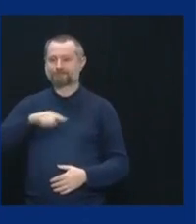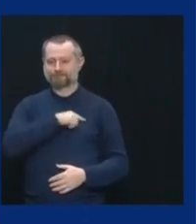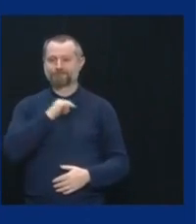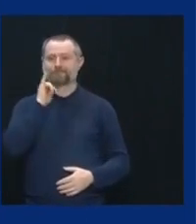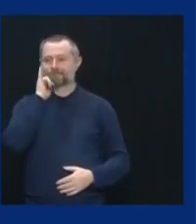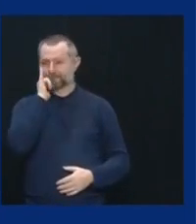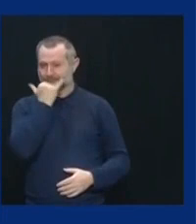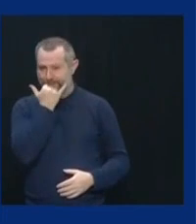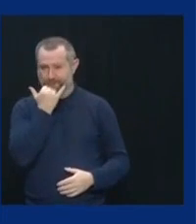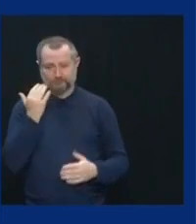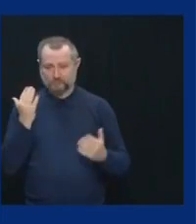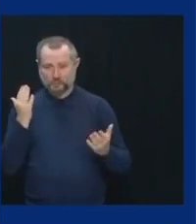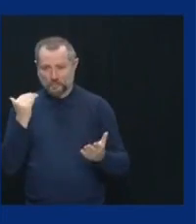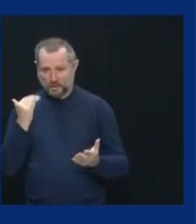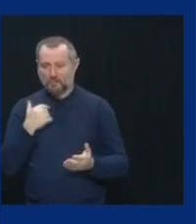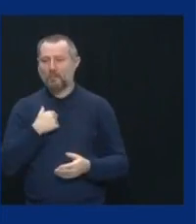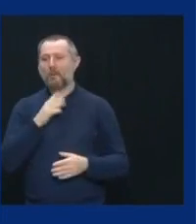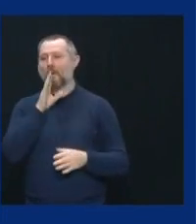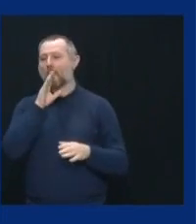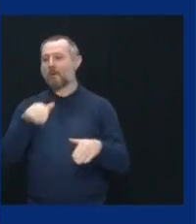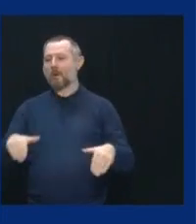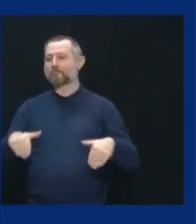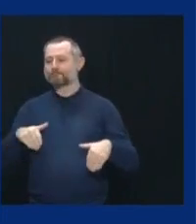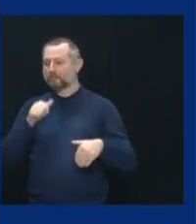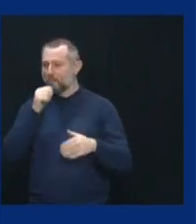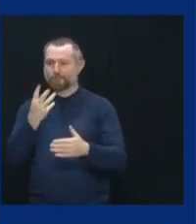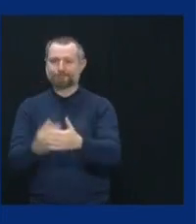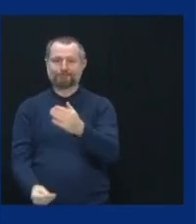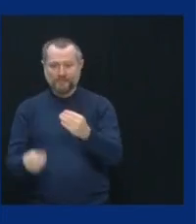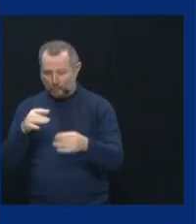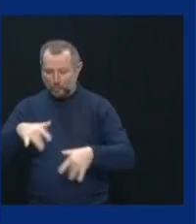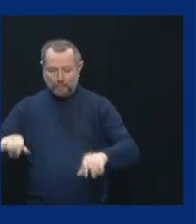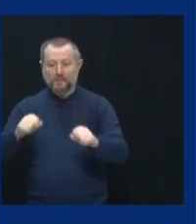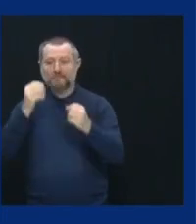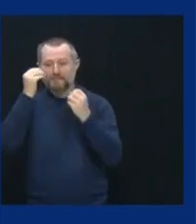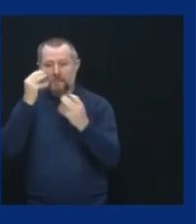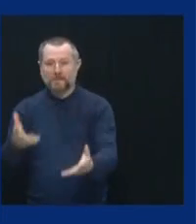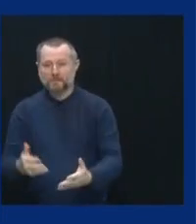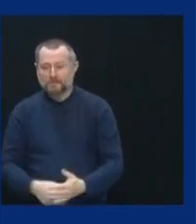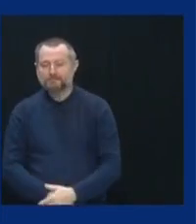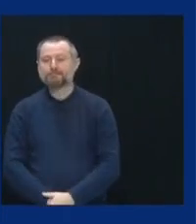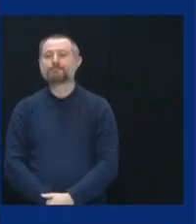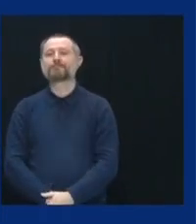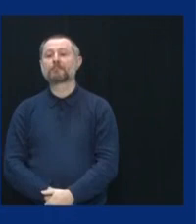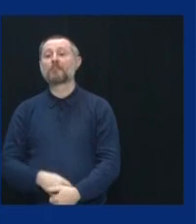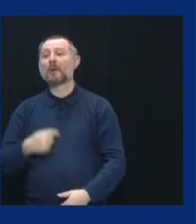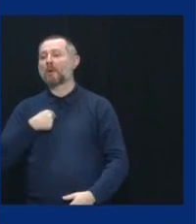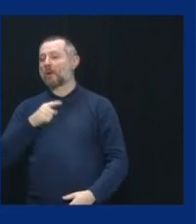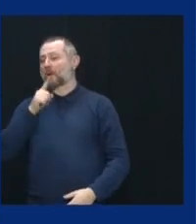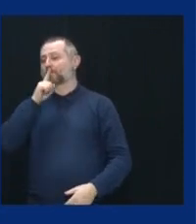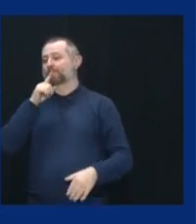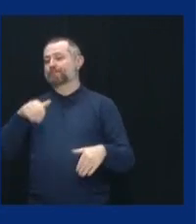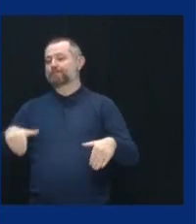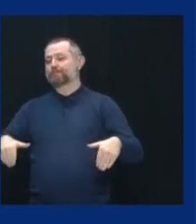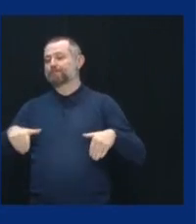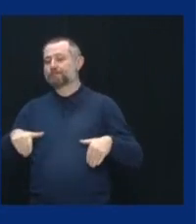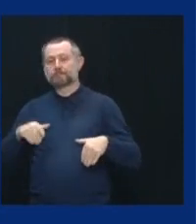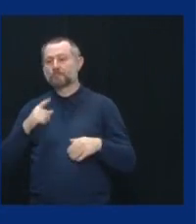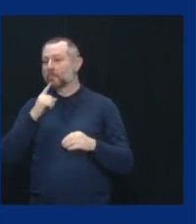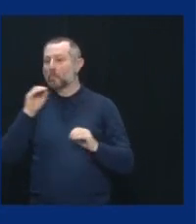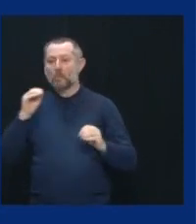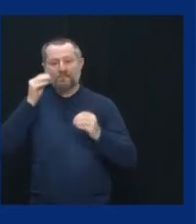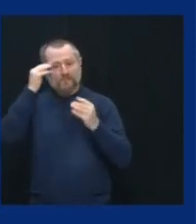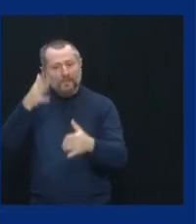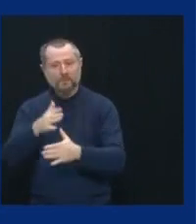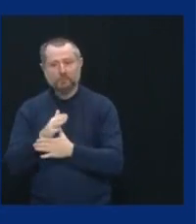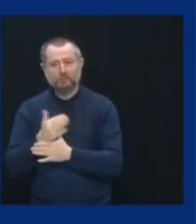the void. We made a mistake in creating the void. When we didn't provide information, it